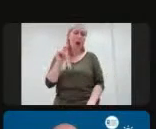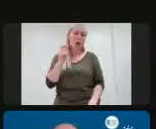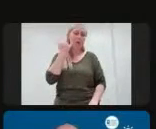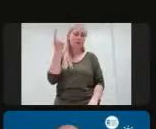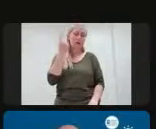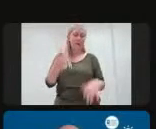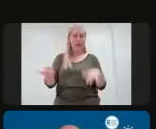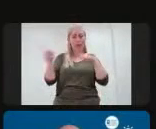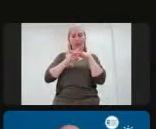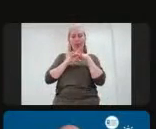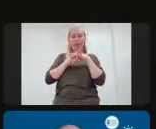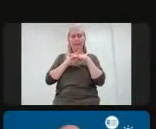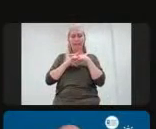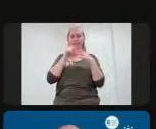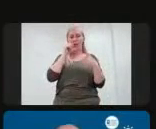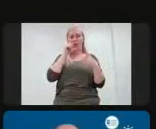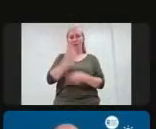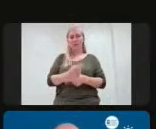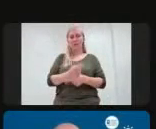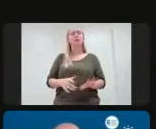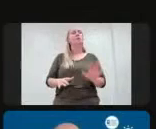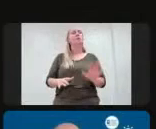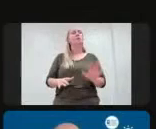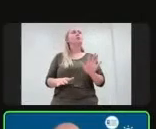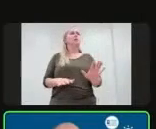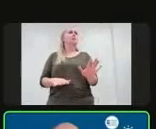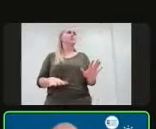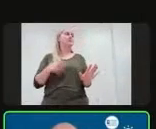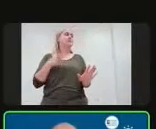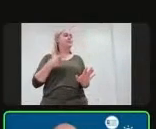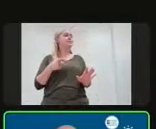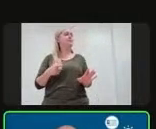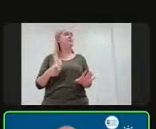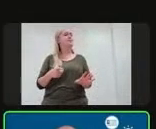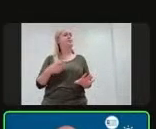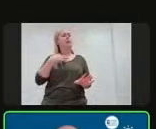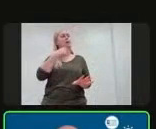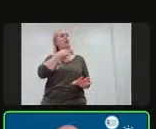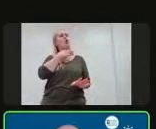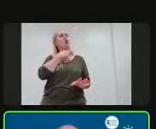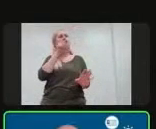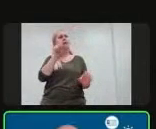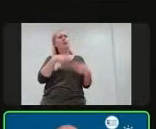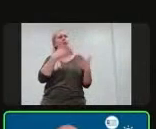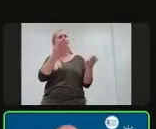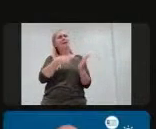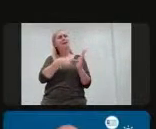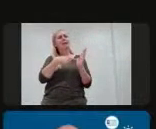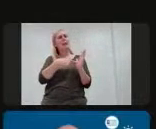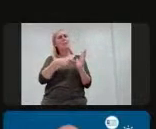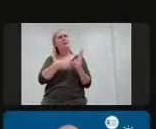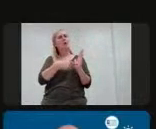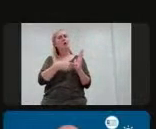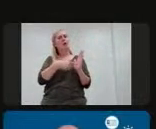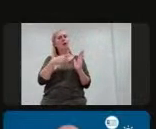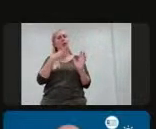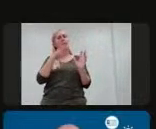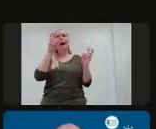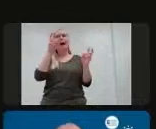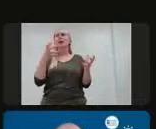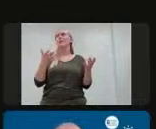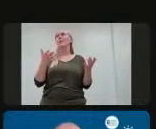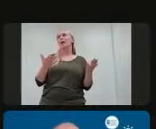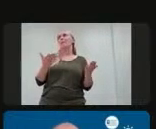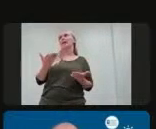doing is not correct. So Satya, I'm curious, can you give an example of an